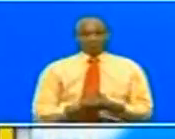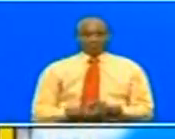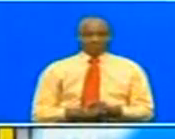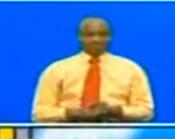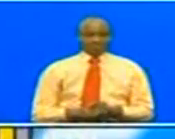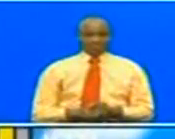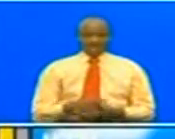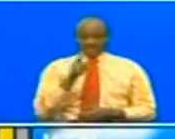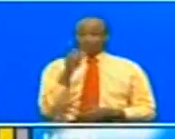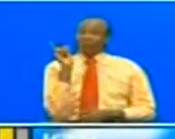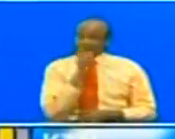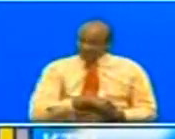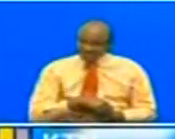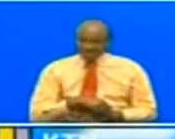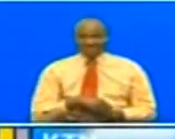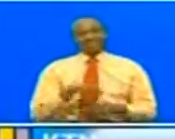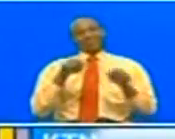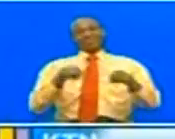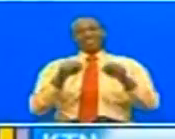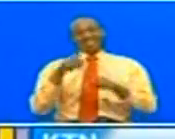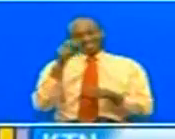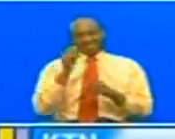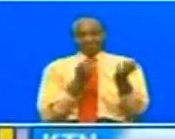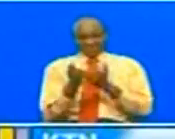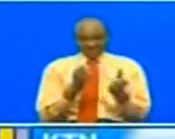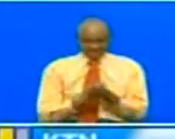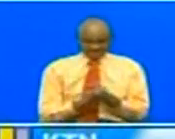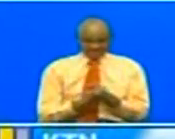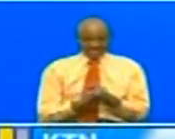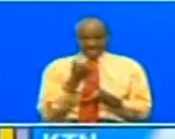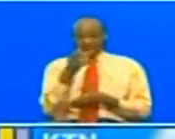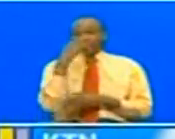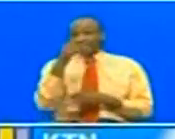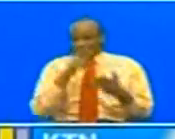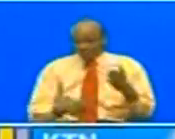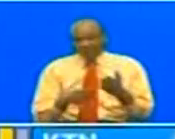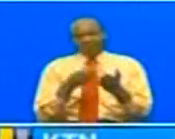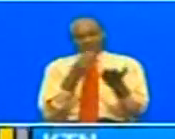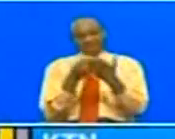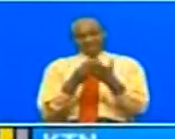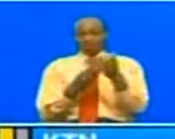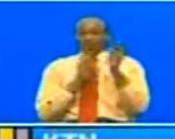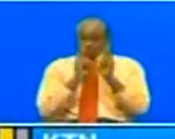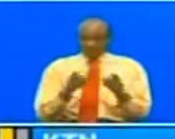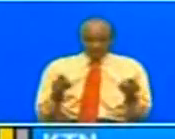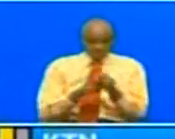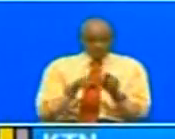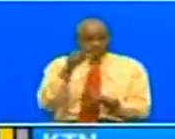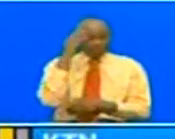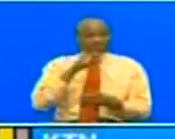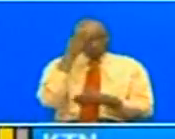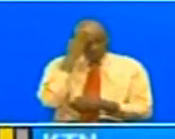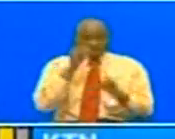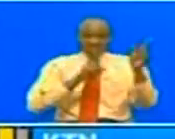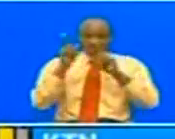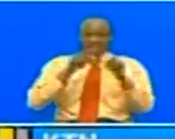Well, and that brings us to the end of today's KTN Business. Coming up next is our financial report. And just that you know,